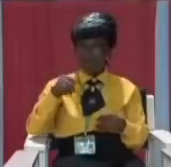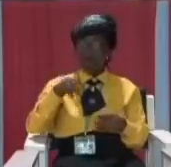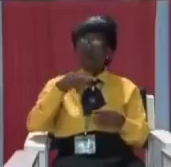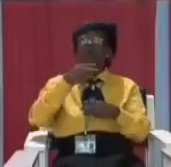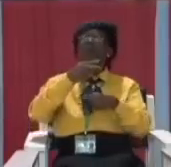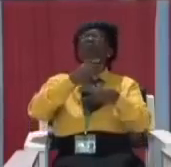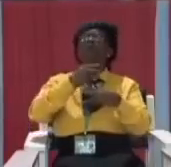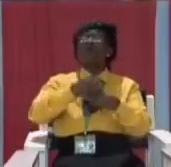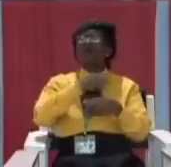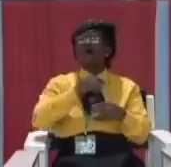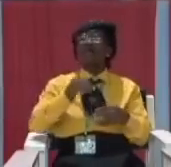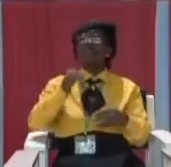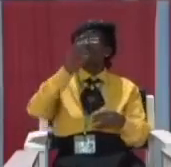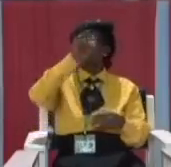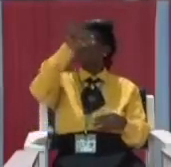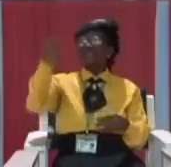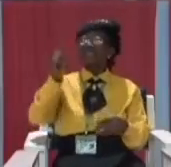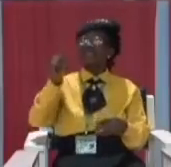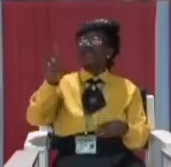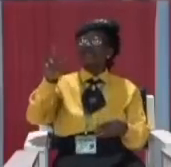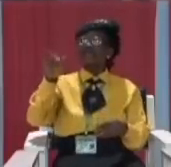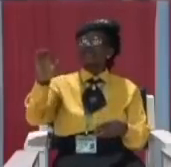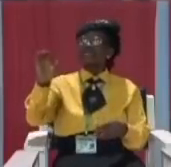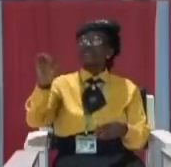But then came Joshua chapter 7.